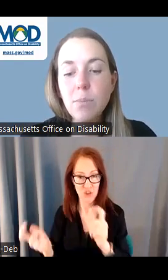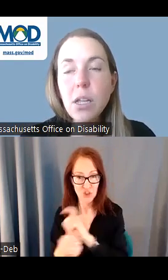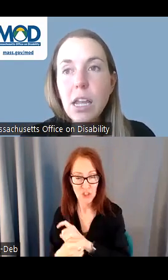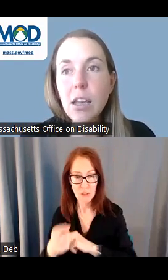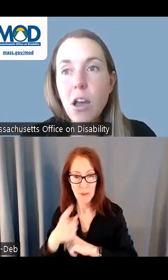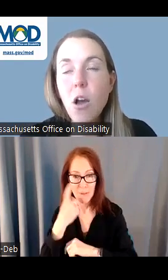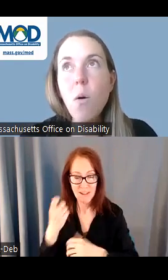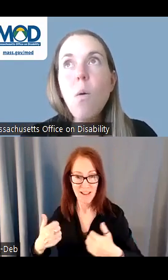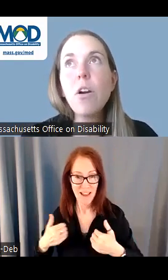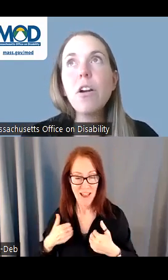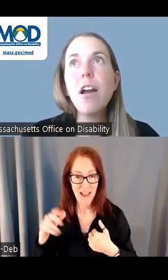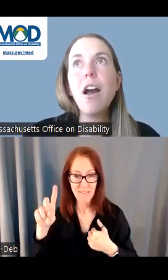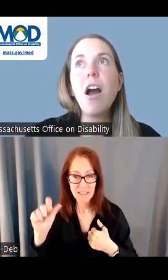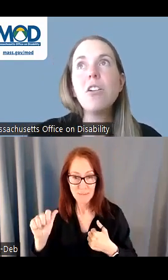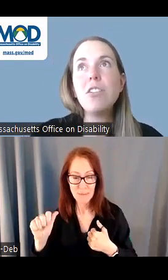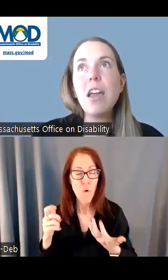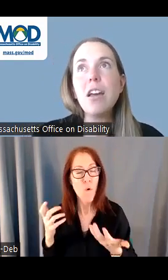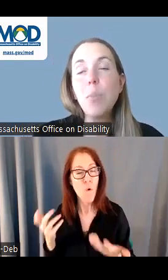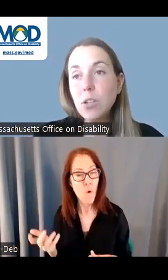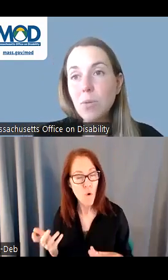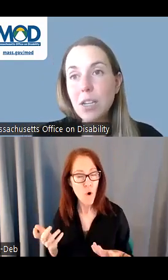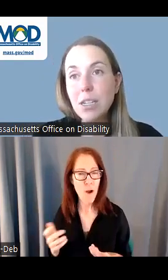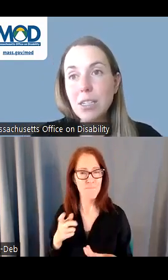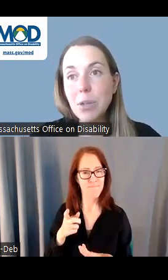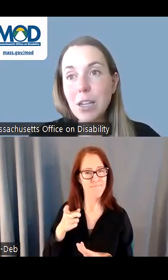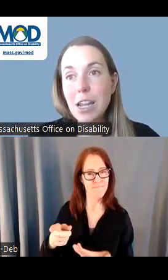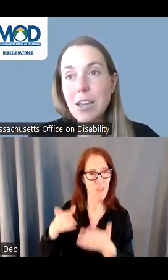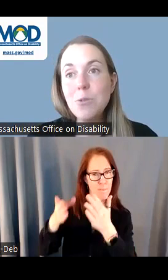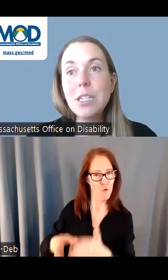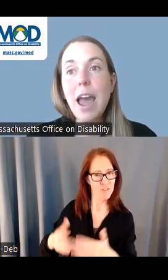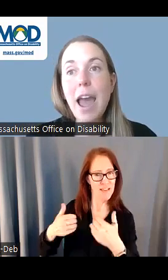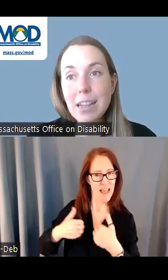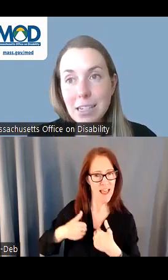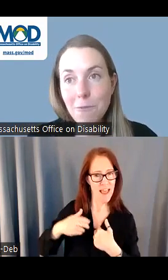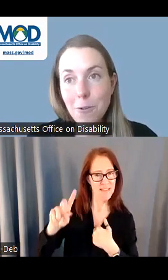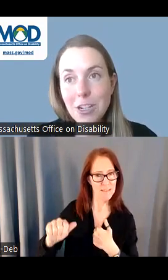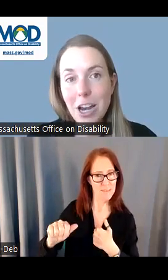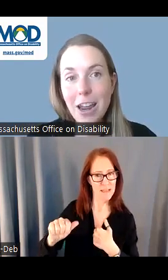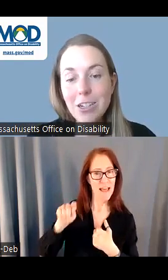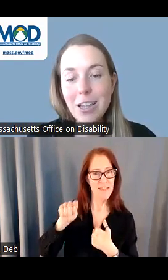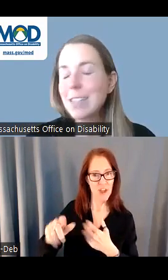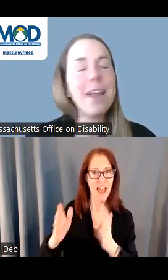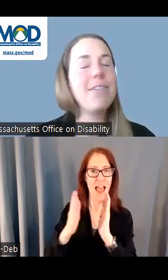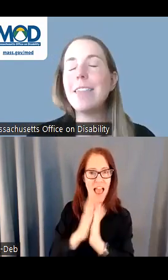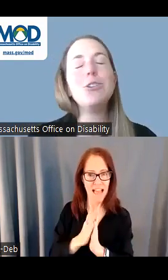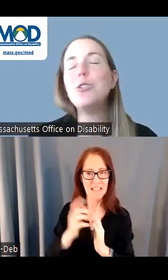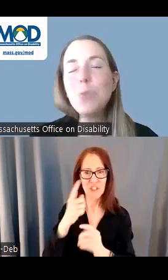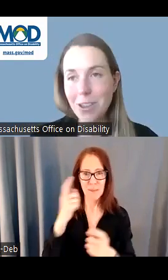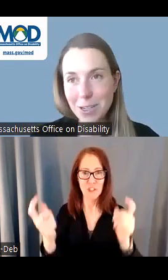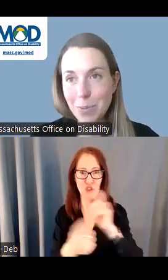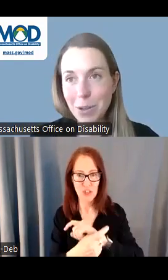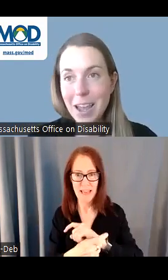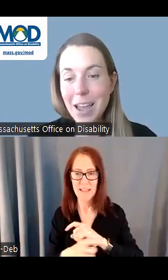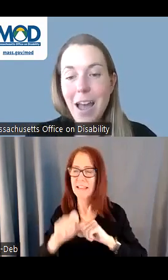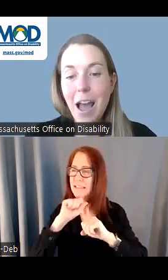their disability, or are they a person with a disability who's asking for a change that doesn't have anything to do with